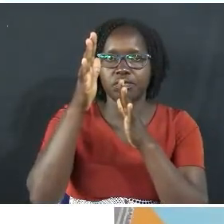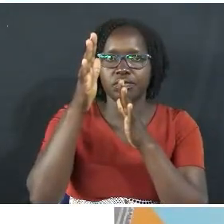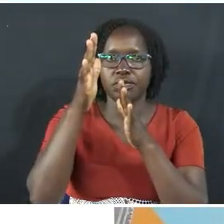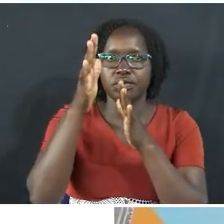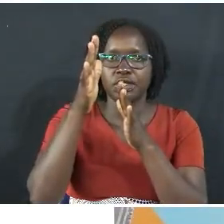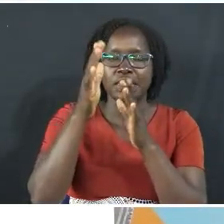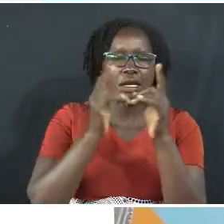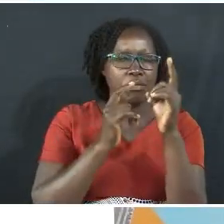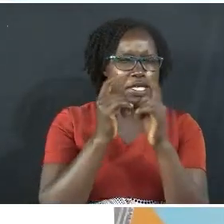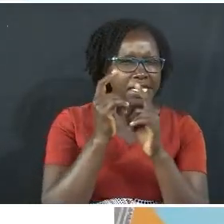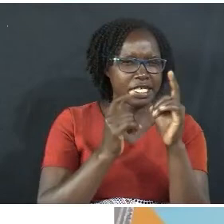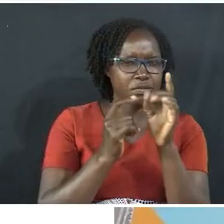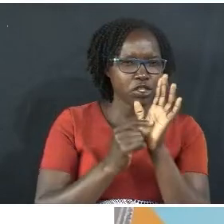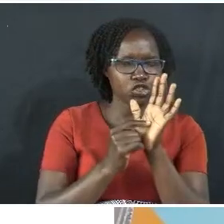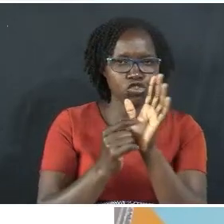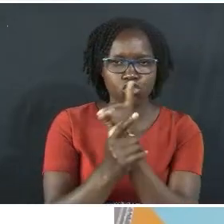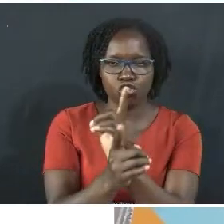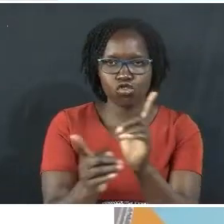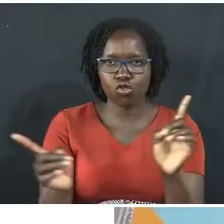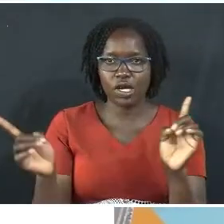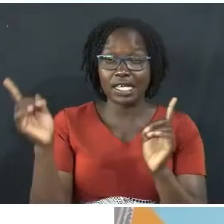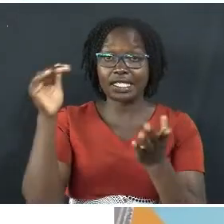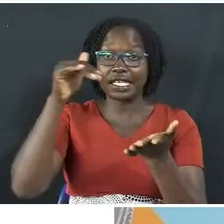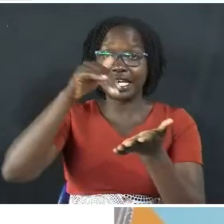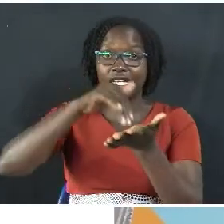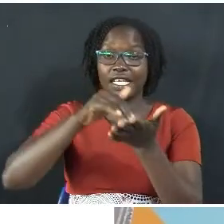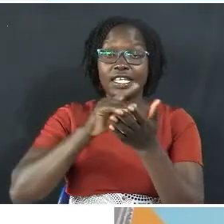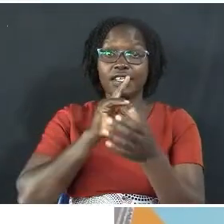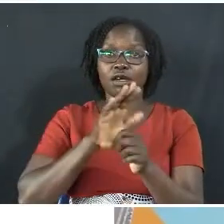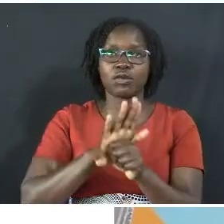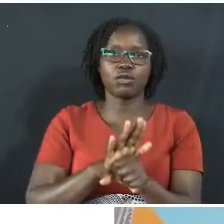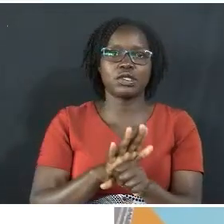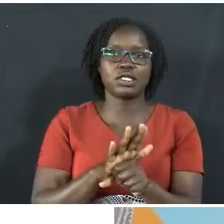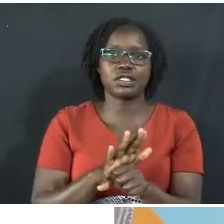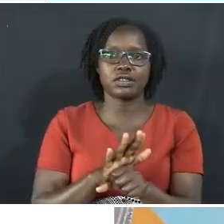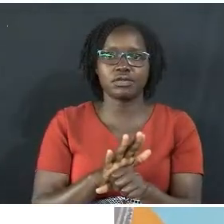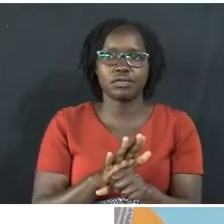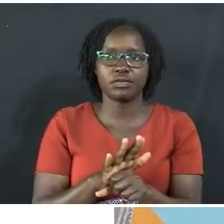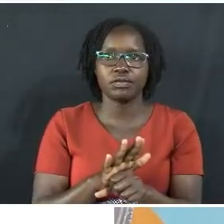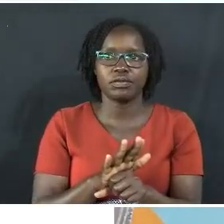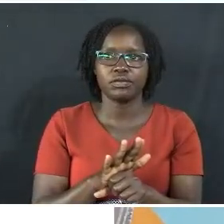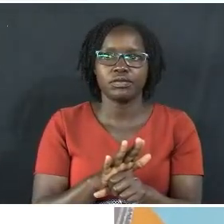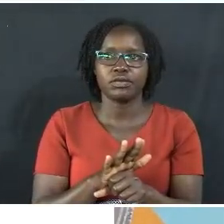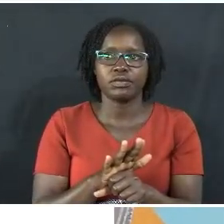being expressed to us again in a promise.